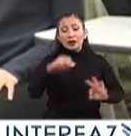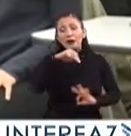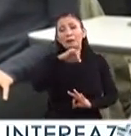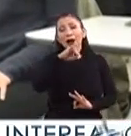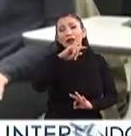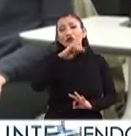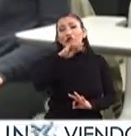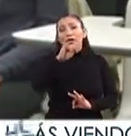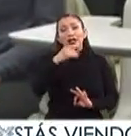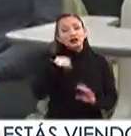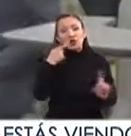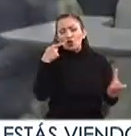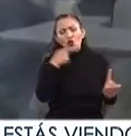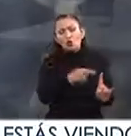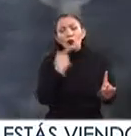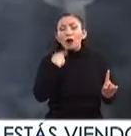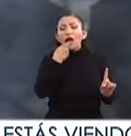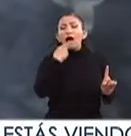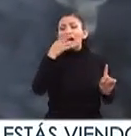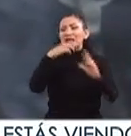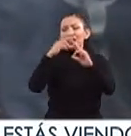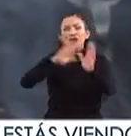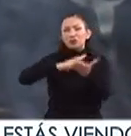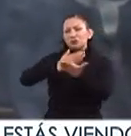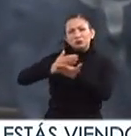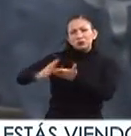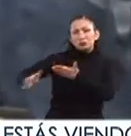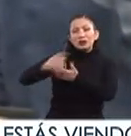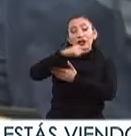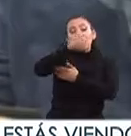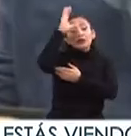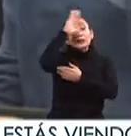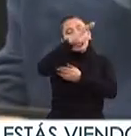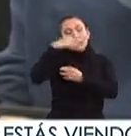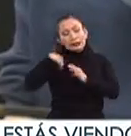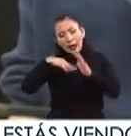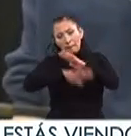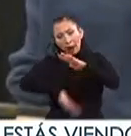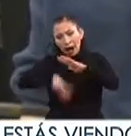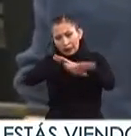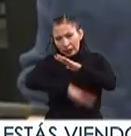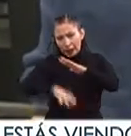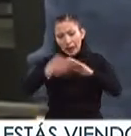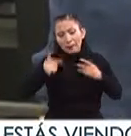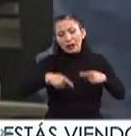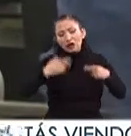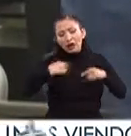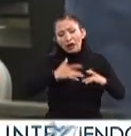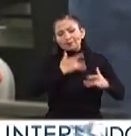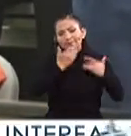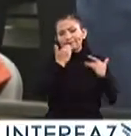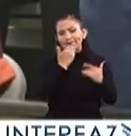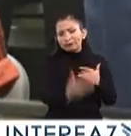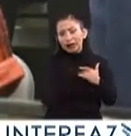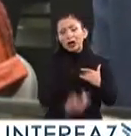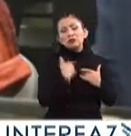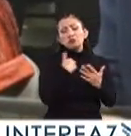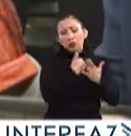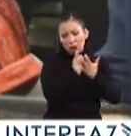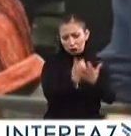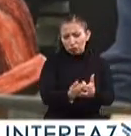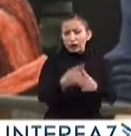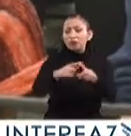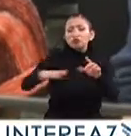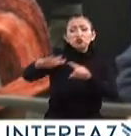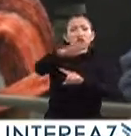mindfulness, al no enfocarse en argumentos religiosos, sino científicos y de bienestar personal, permiten ejercerse